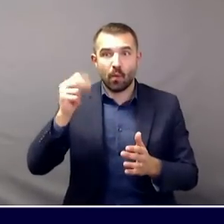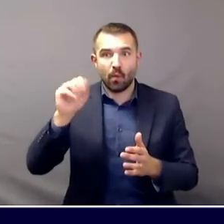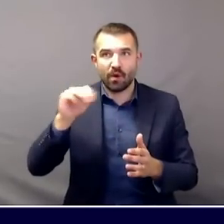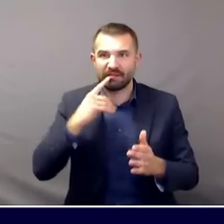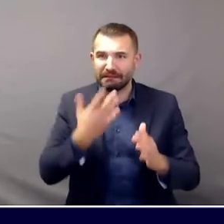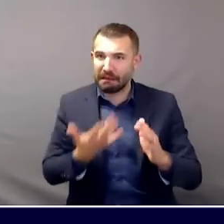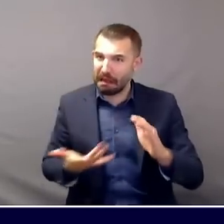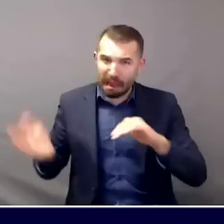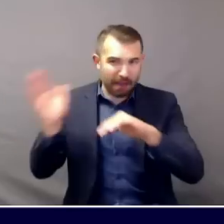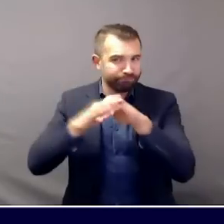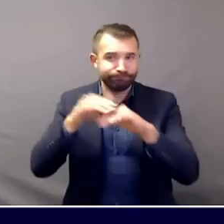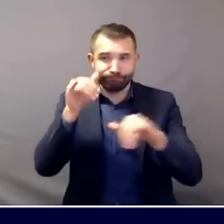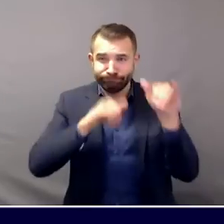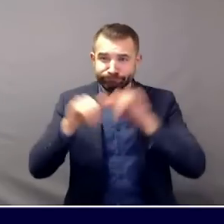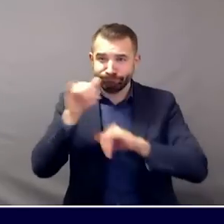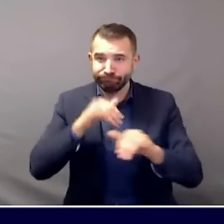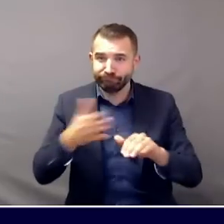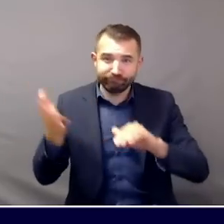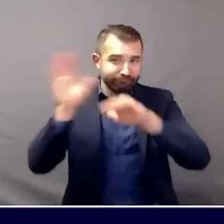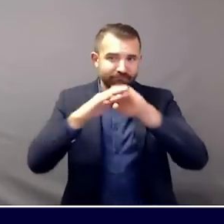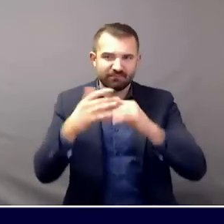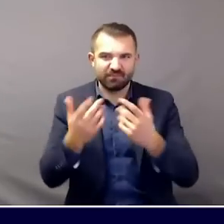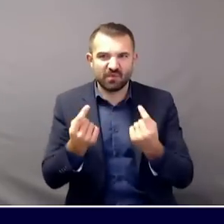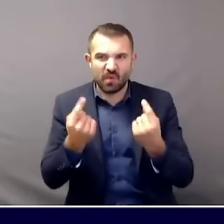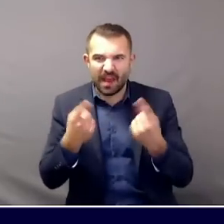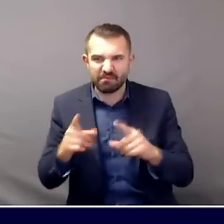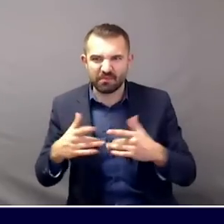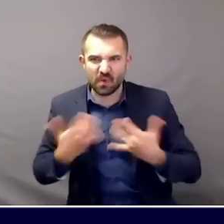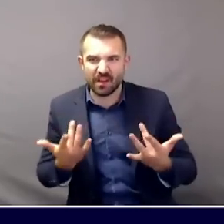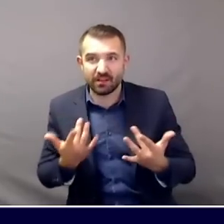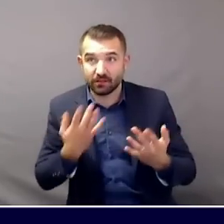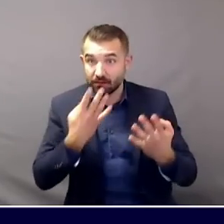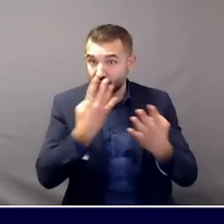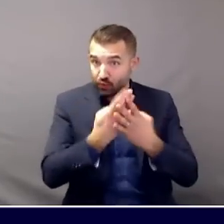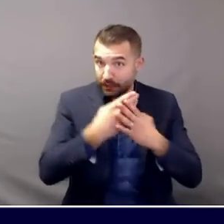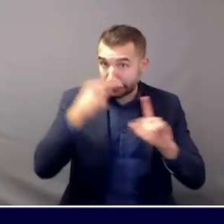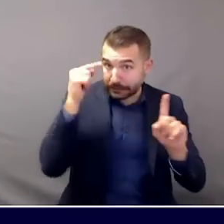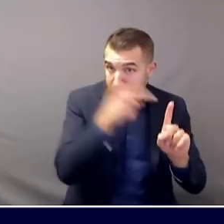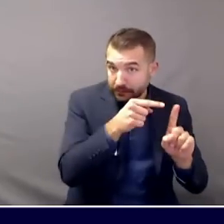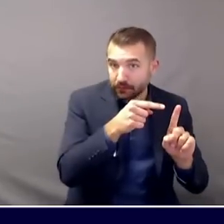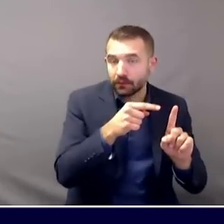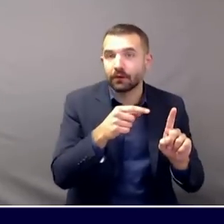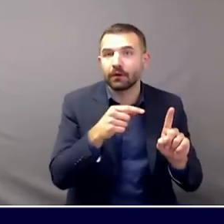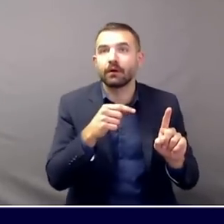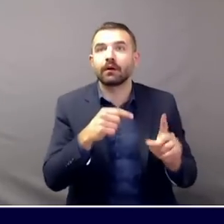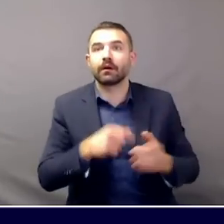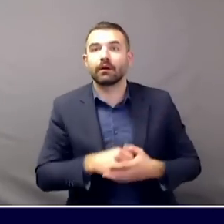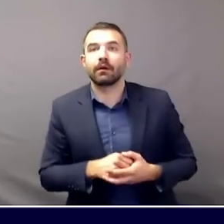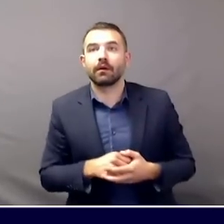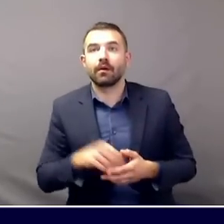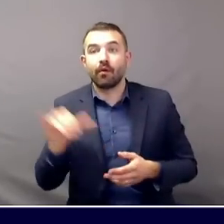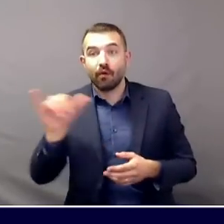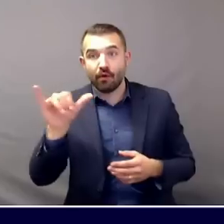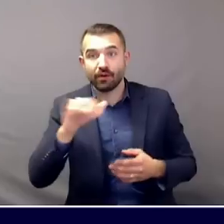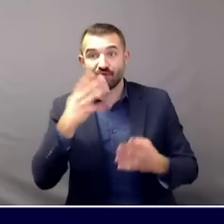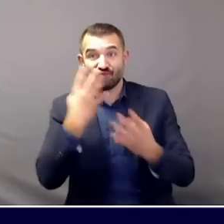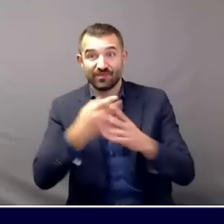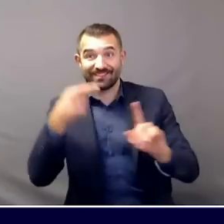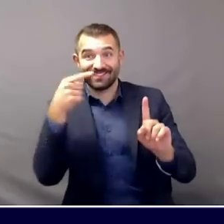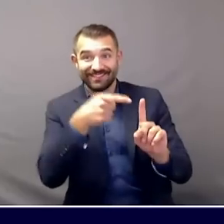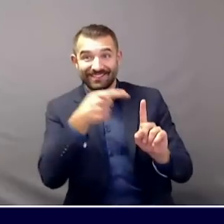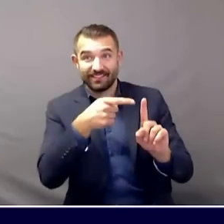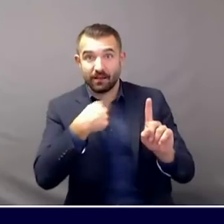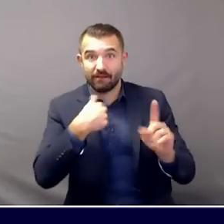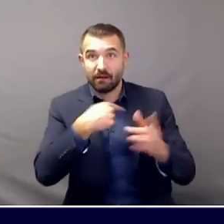inmates are recorded in the CDC's numbers, if they're recorded by their hometown or by the town that the jail is